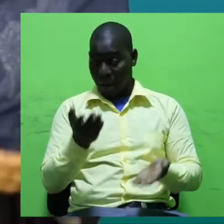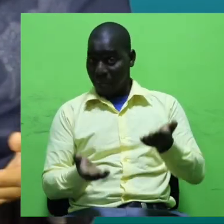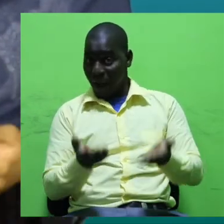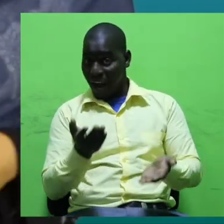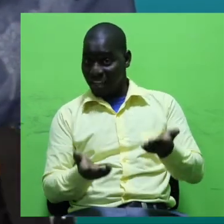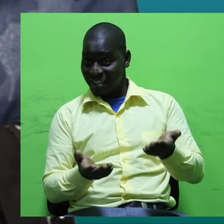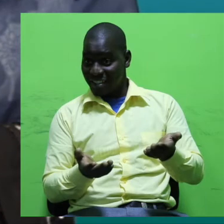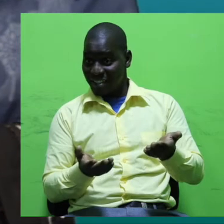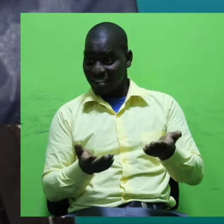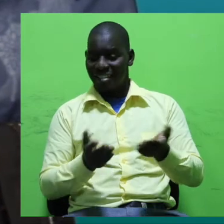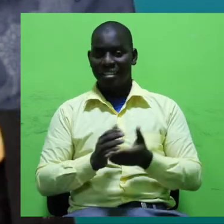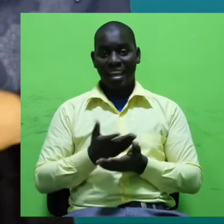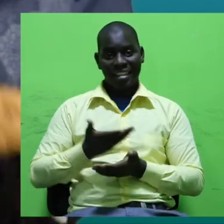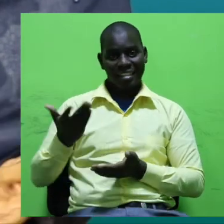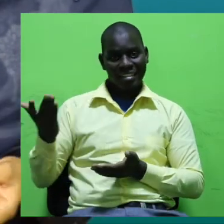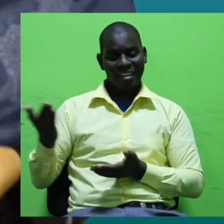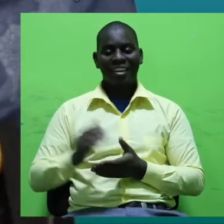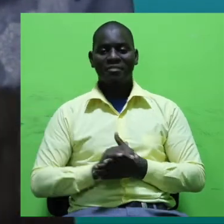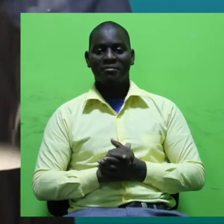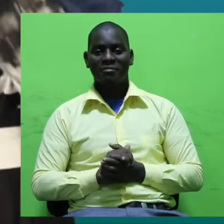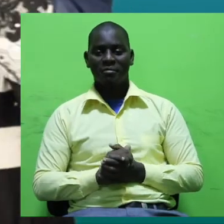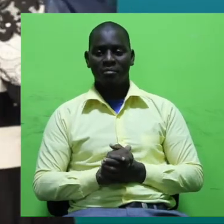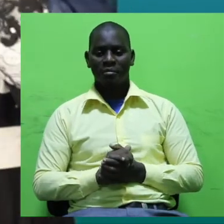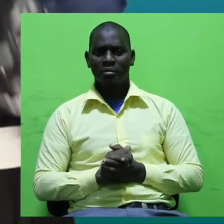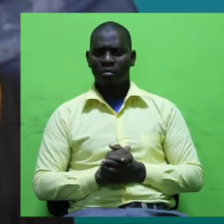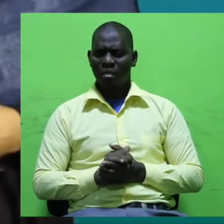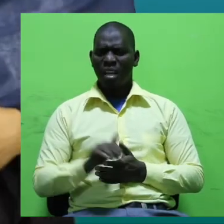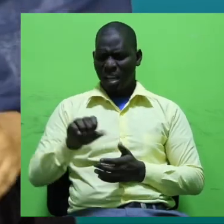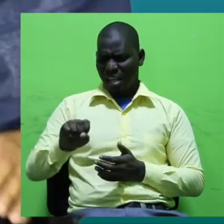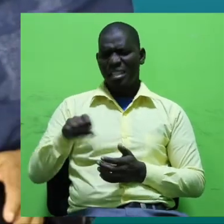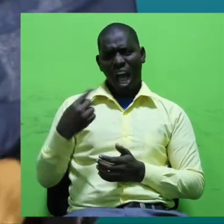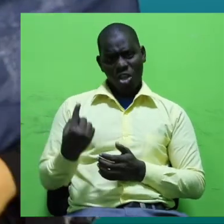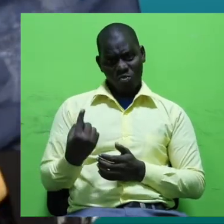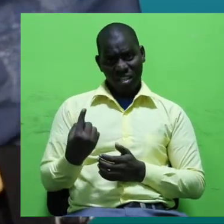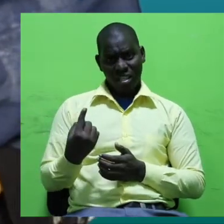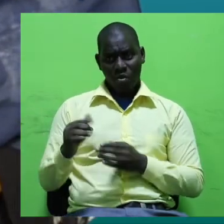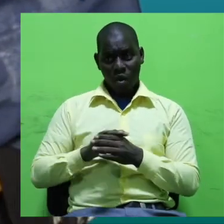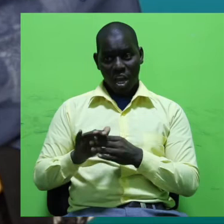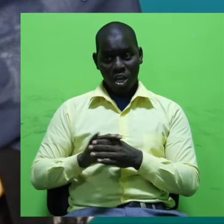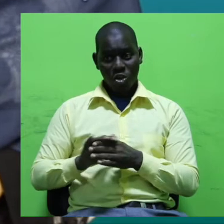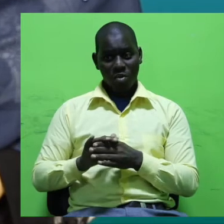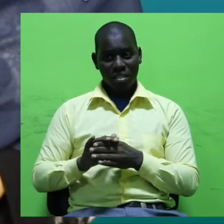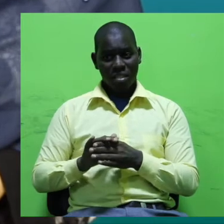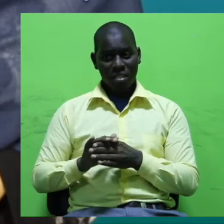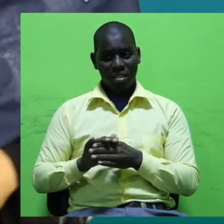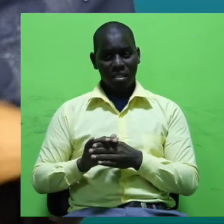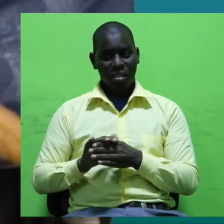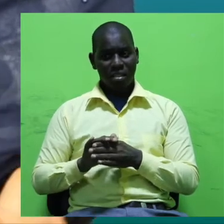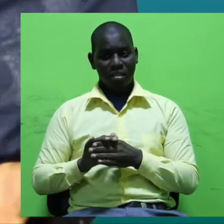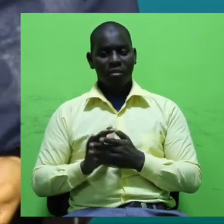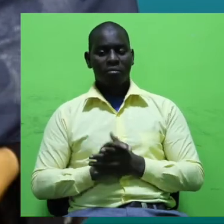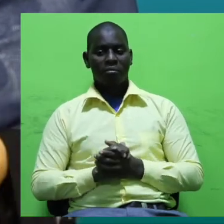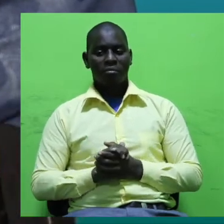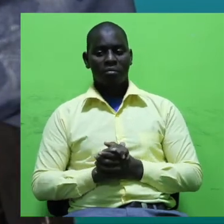That is measured with devices such as watches and stopwatches. The SI unit of time is seconds, but